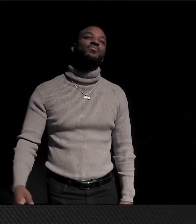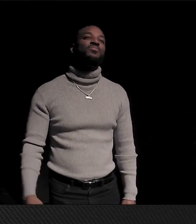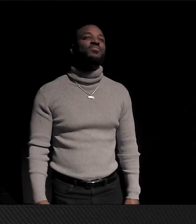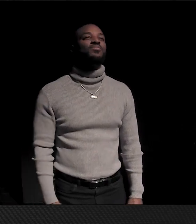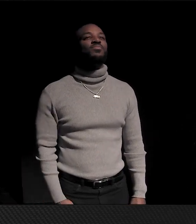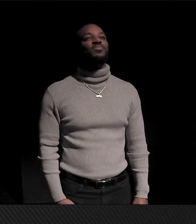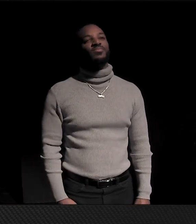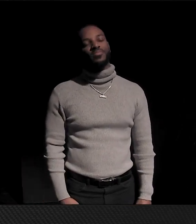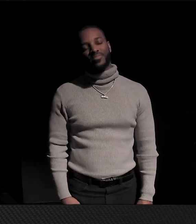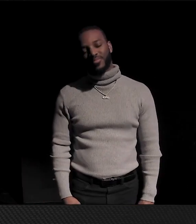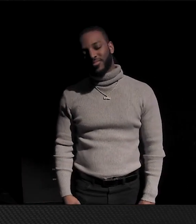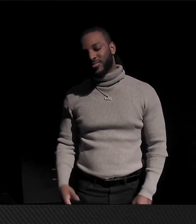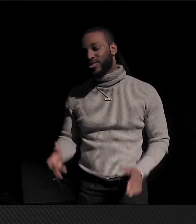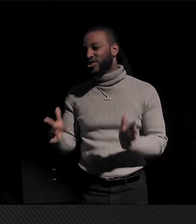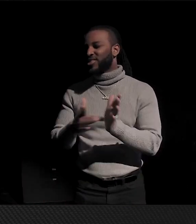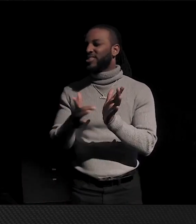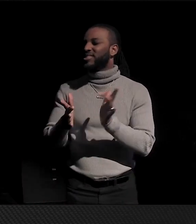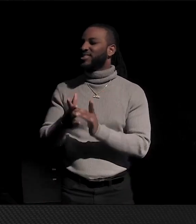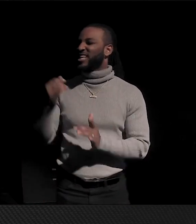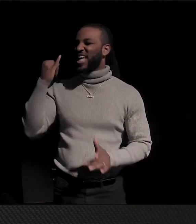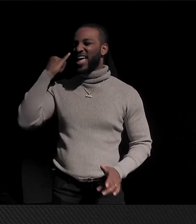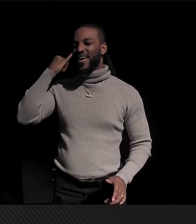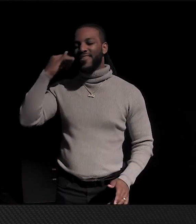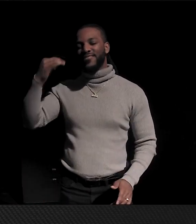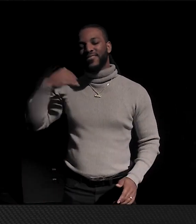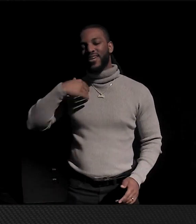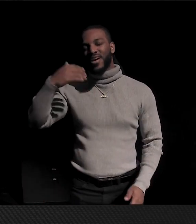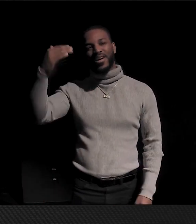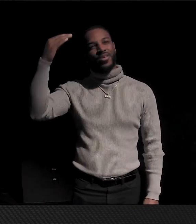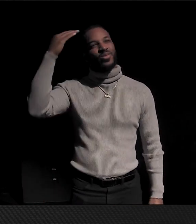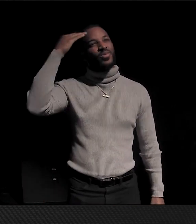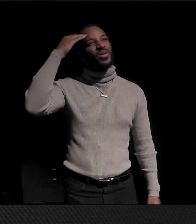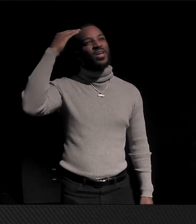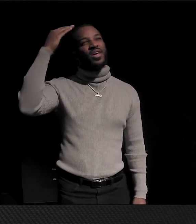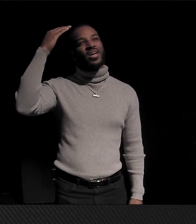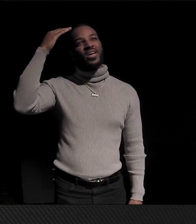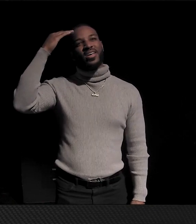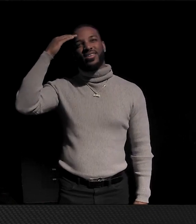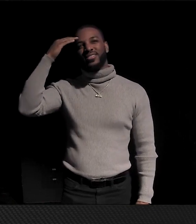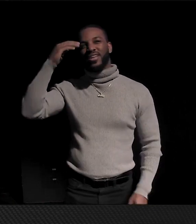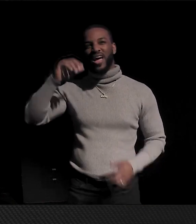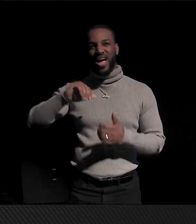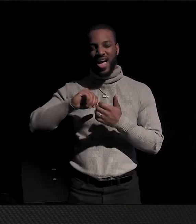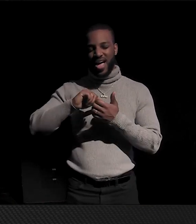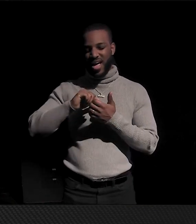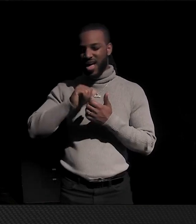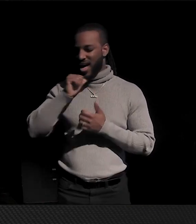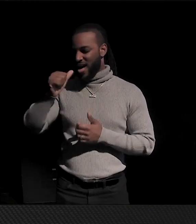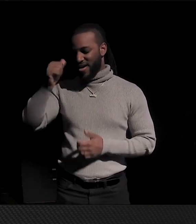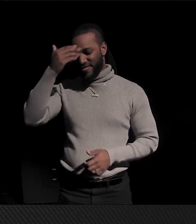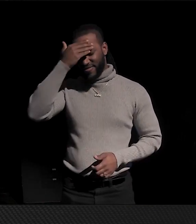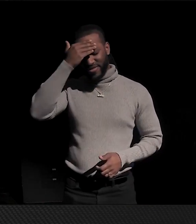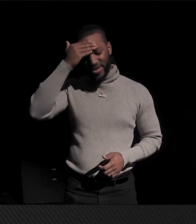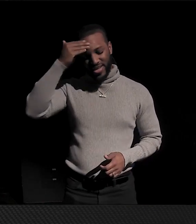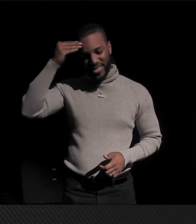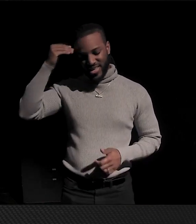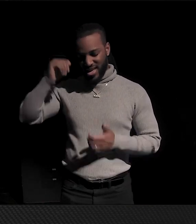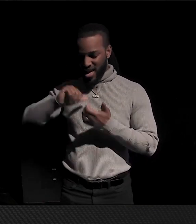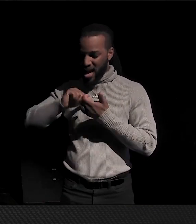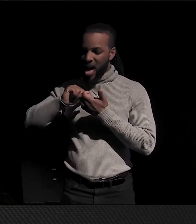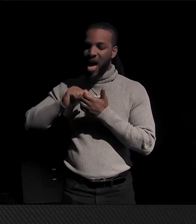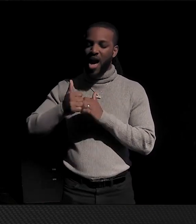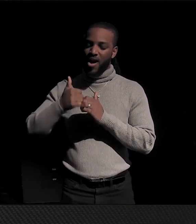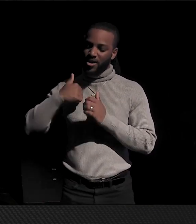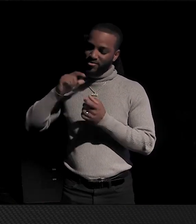If I had a way to not forget how I've